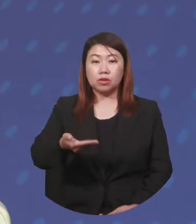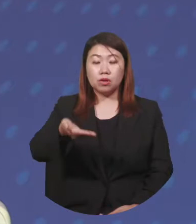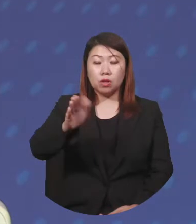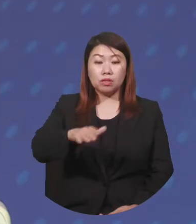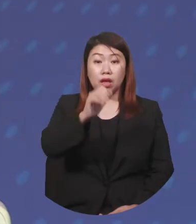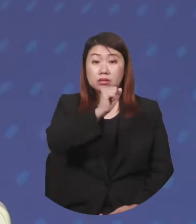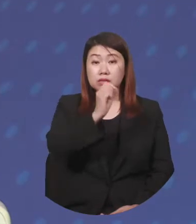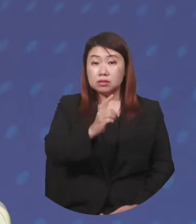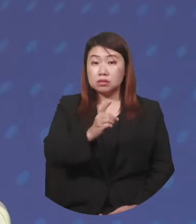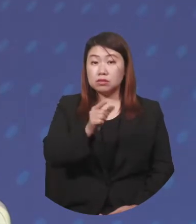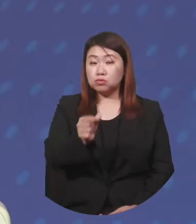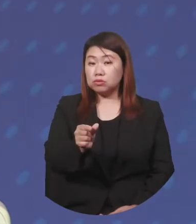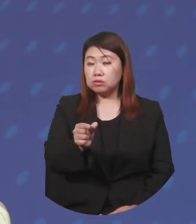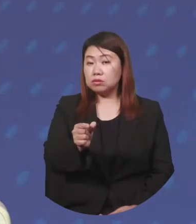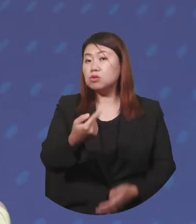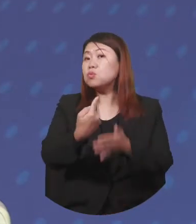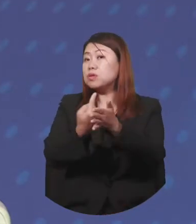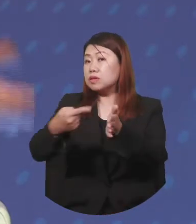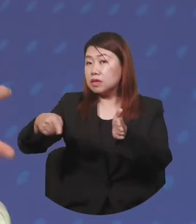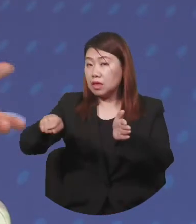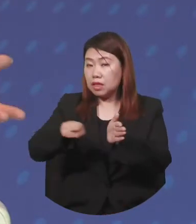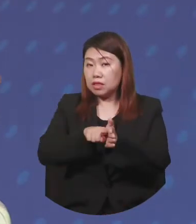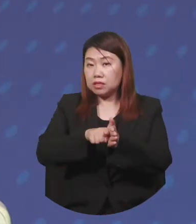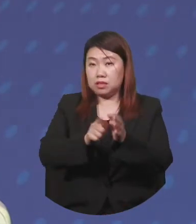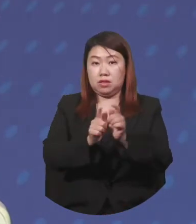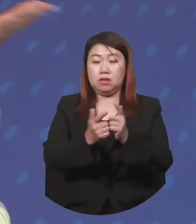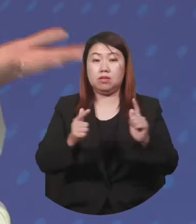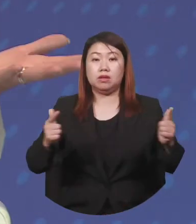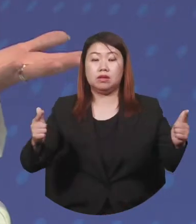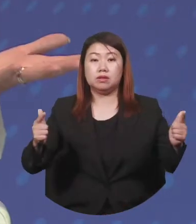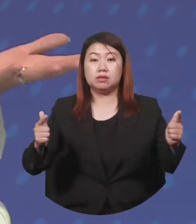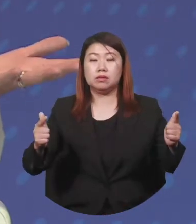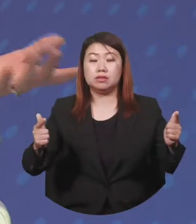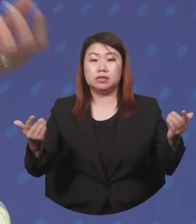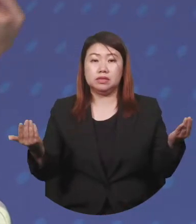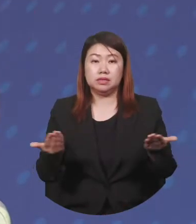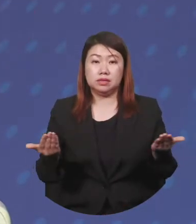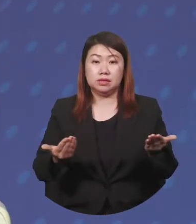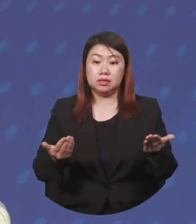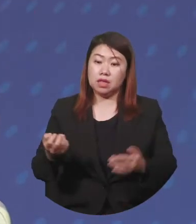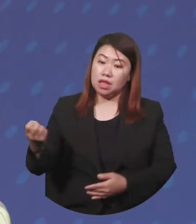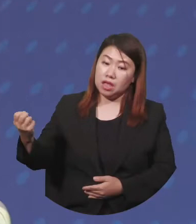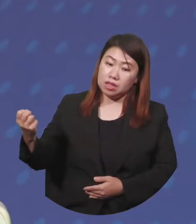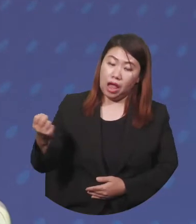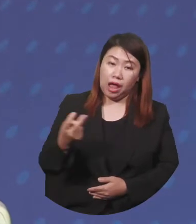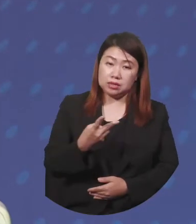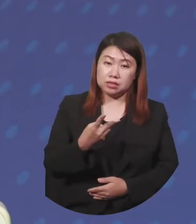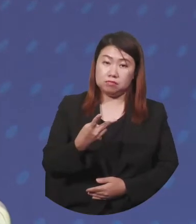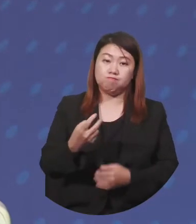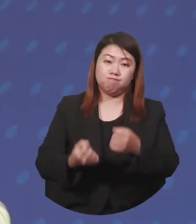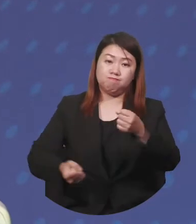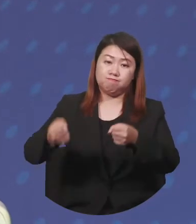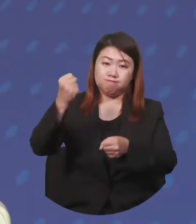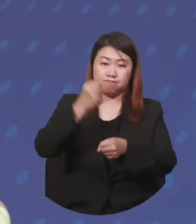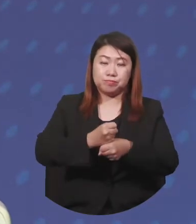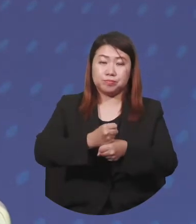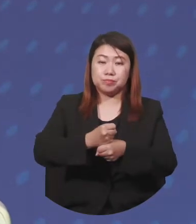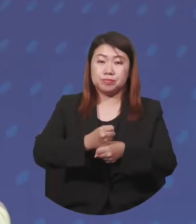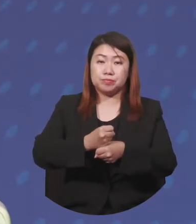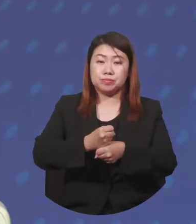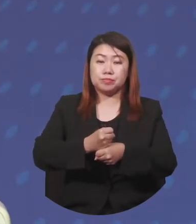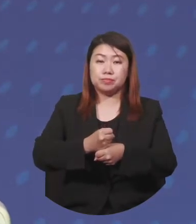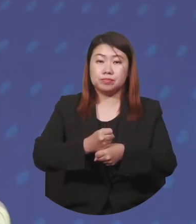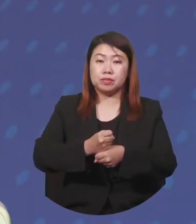have to. And how? Again, like we've been talking about all morning, by cooperating. That's the only way.